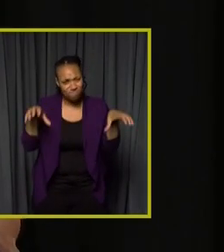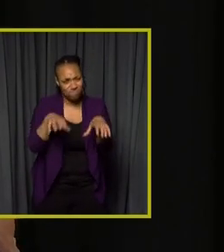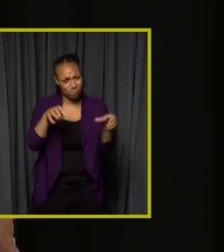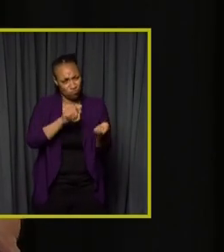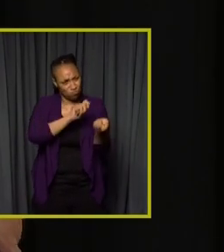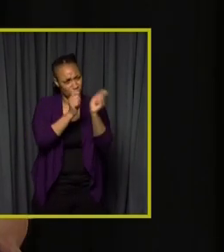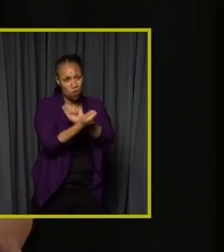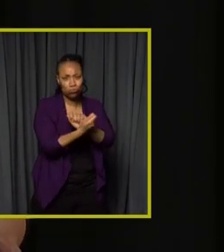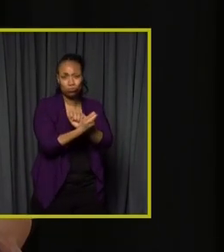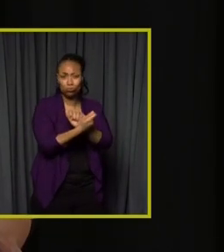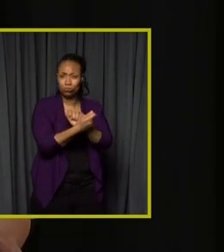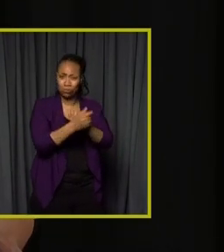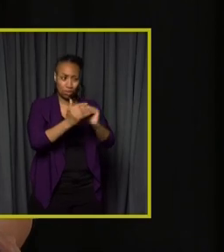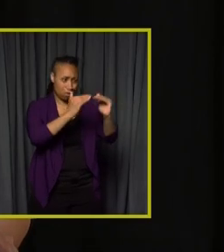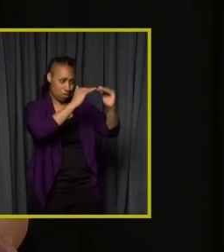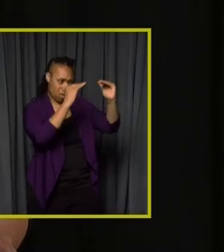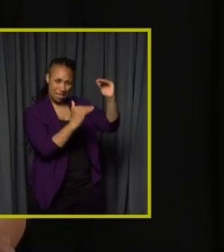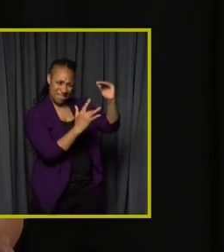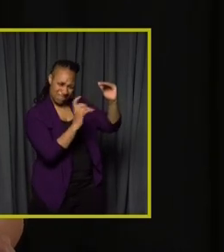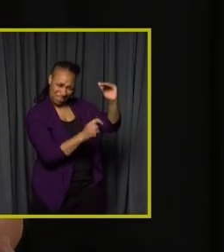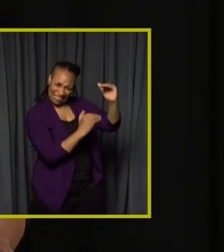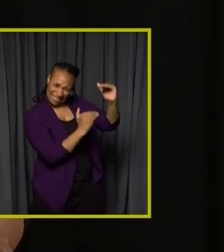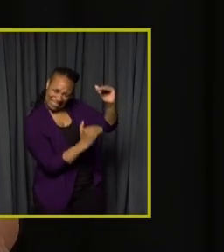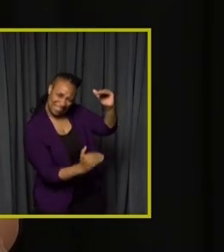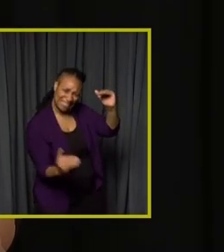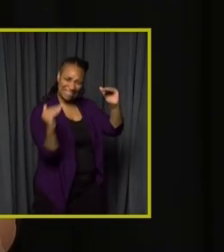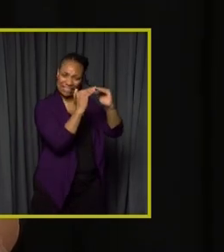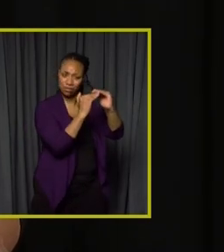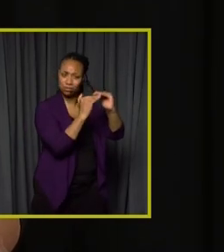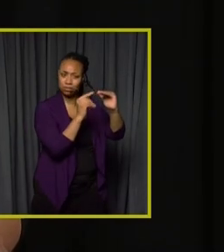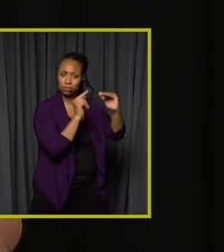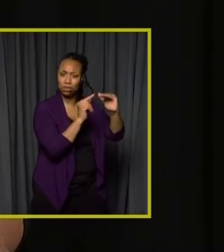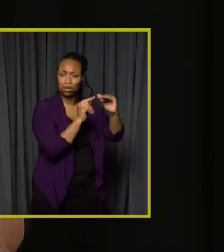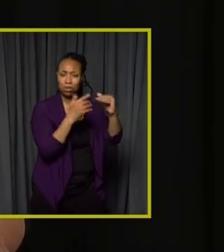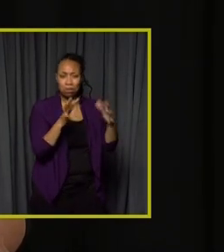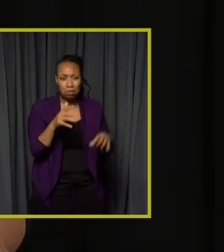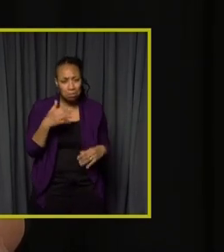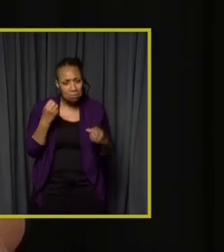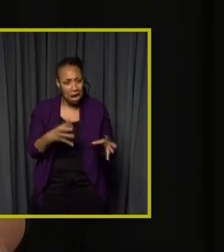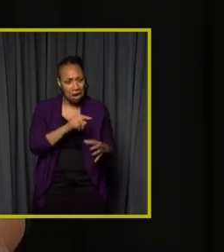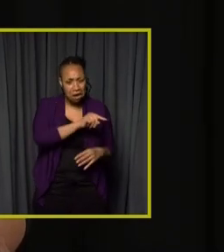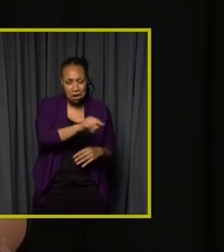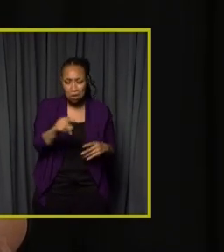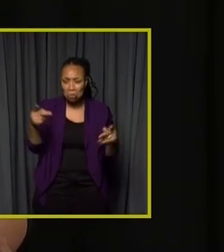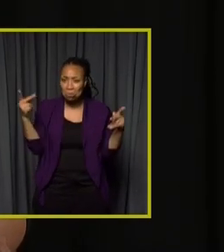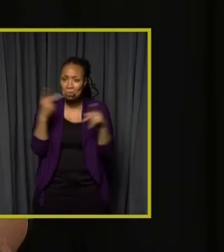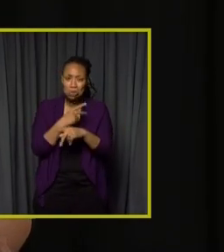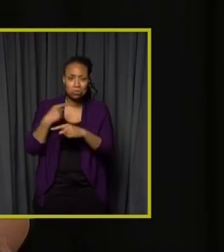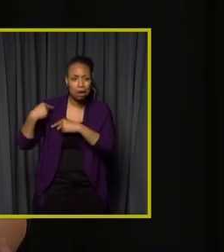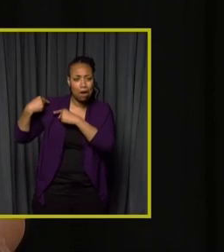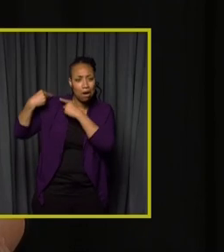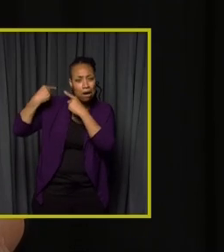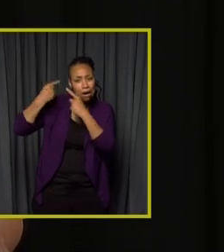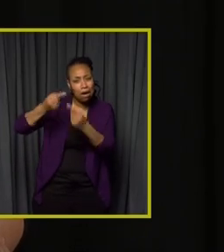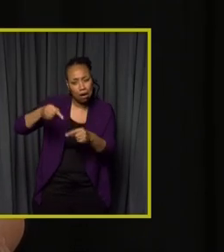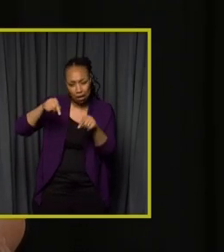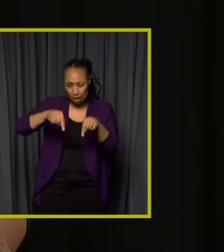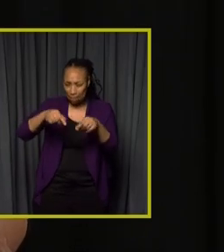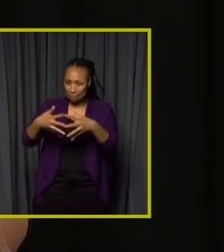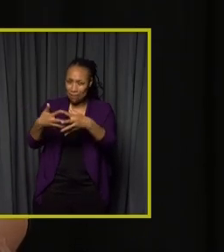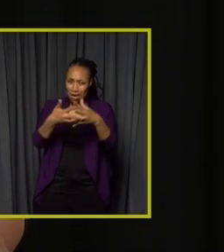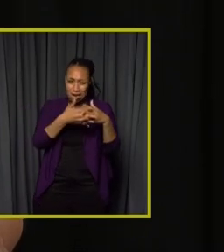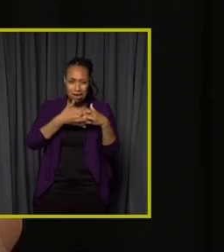from those most directly impacted by profound evils in America today, coming